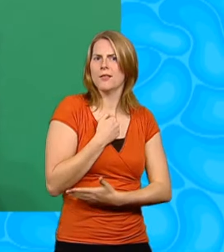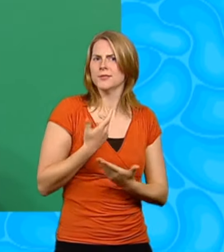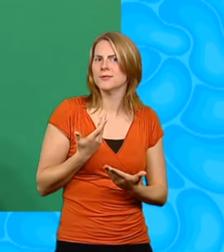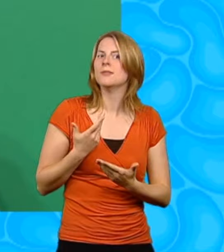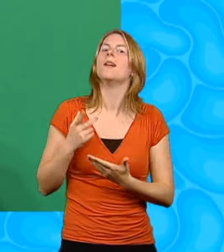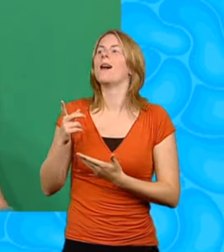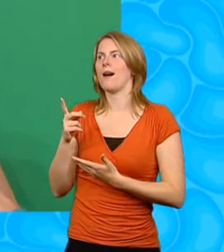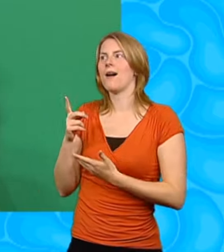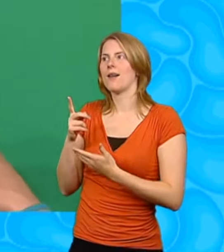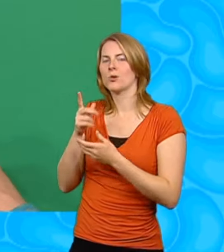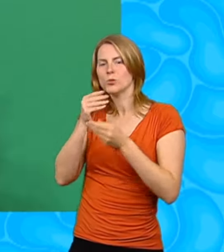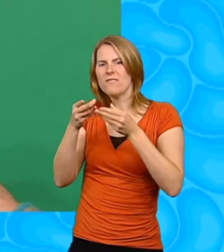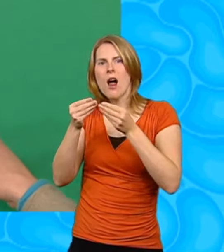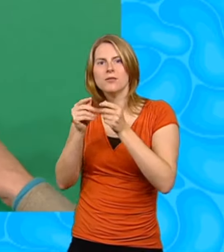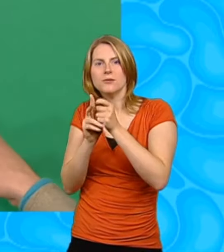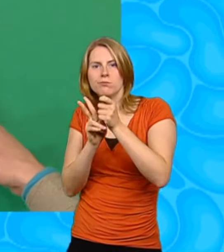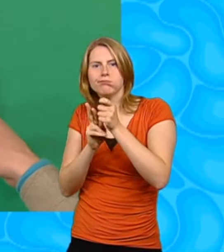felt.